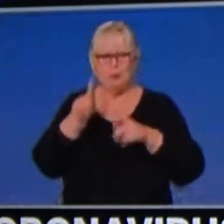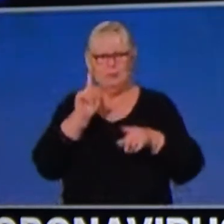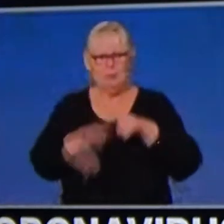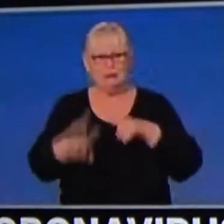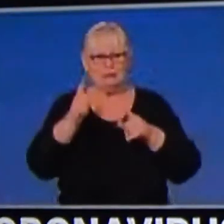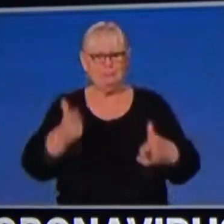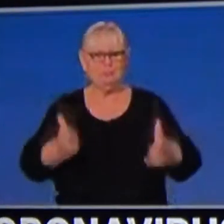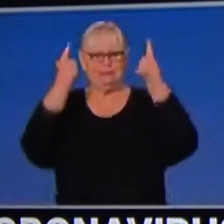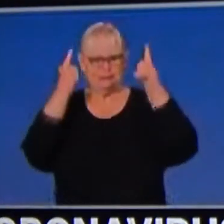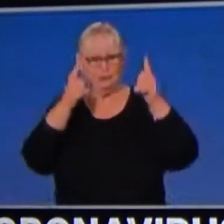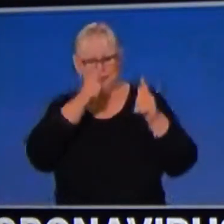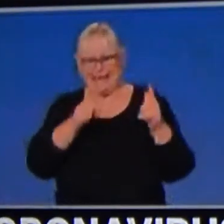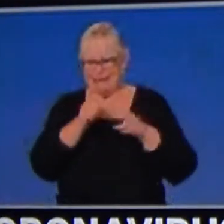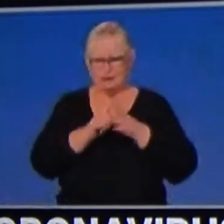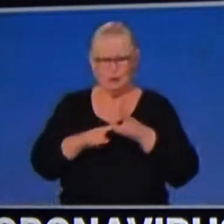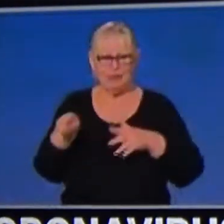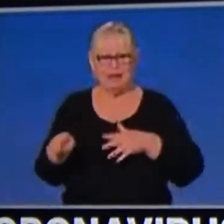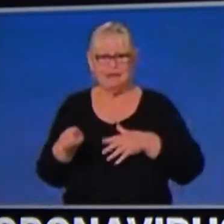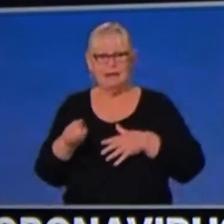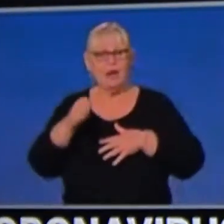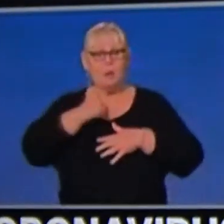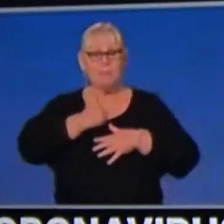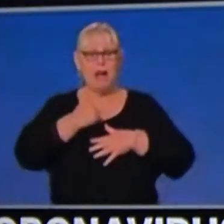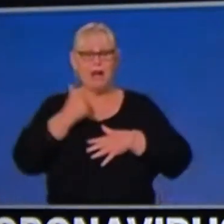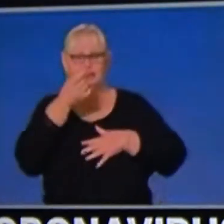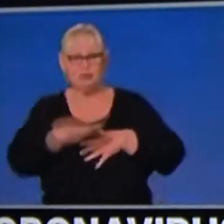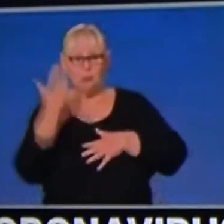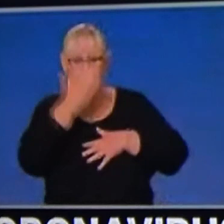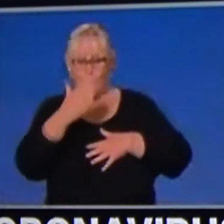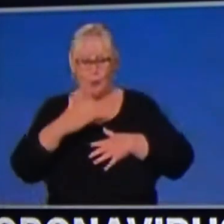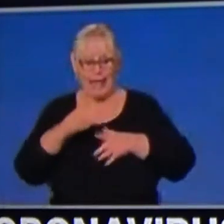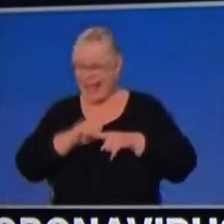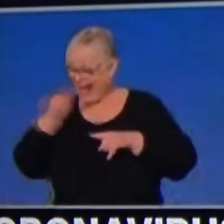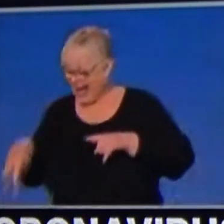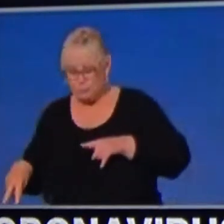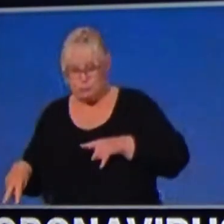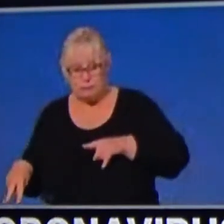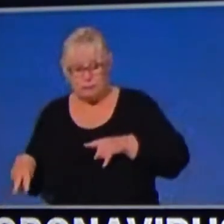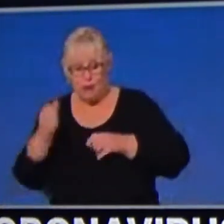mean, at the drop-off of my own kids' school, you're not allowed to get out of the car. You're not allowed to see the